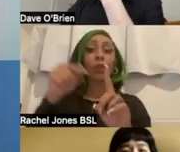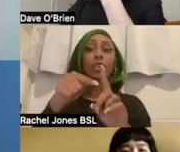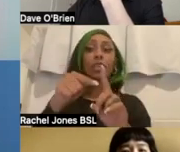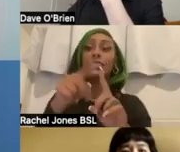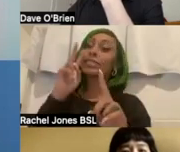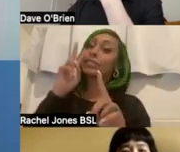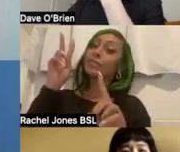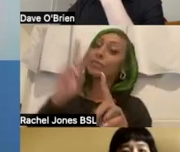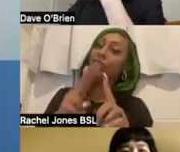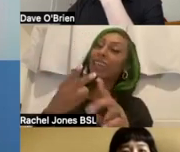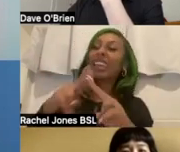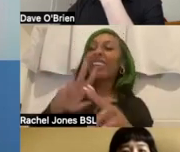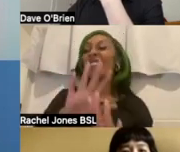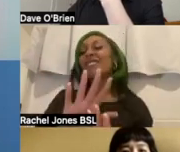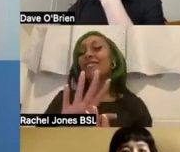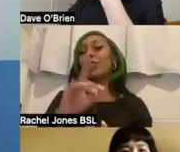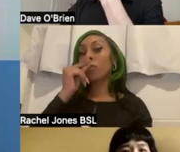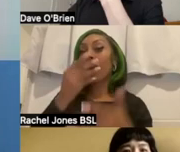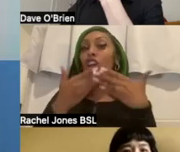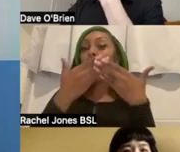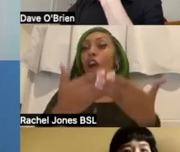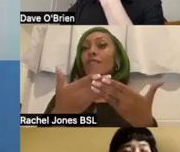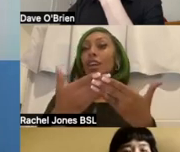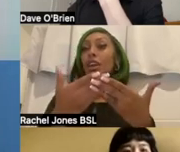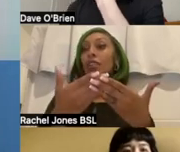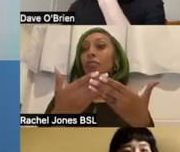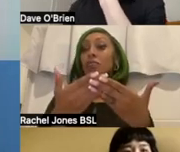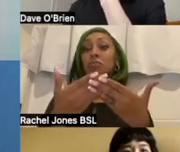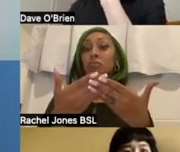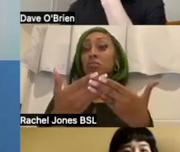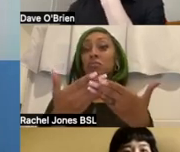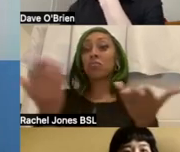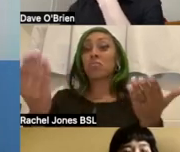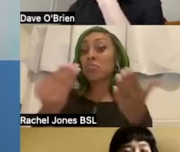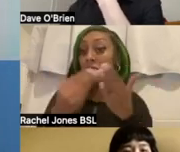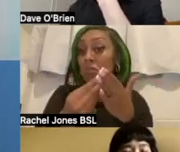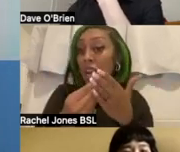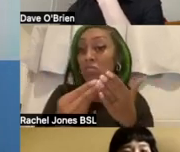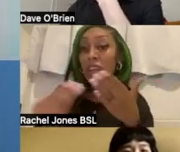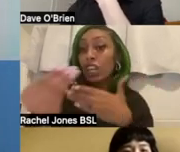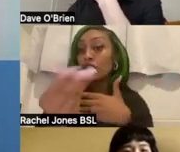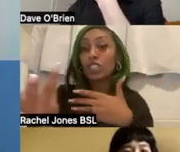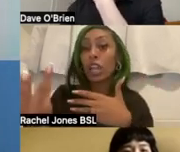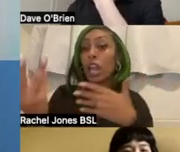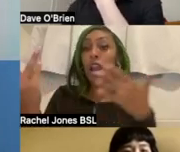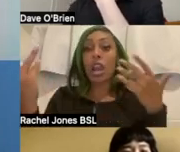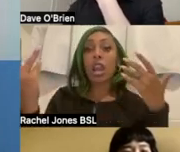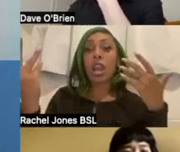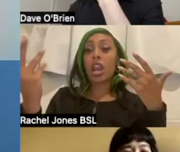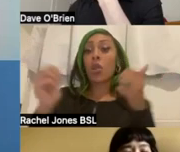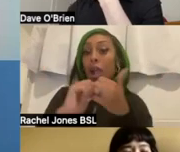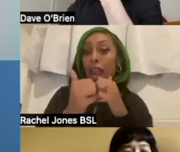of remuneration to the research collaborators, using the institution's resources